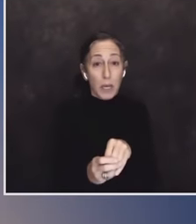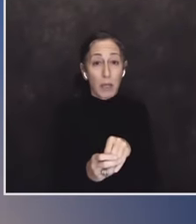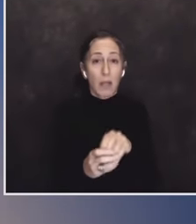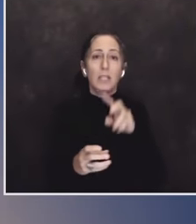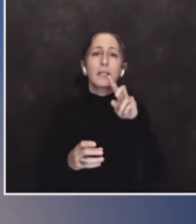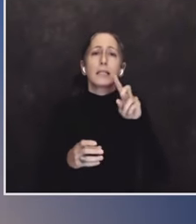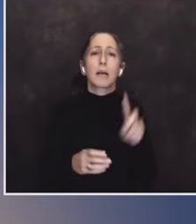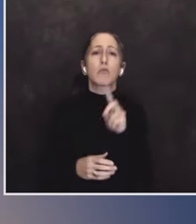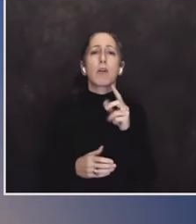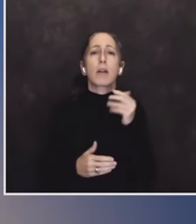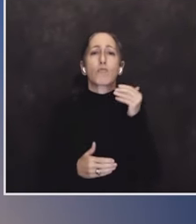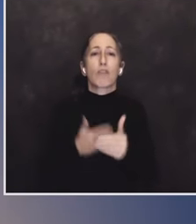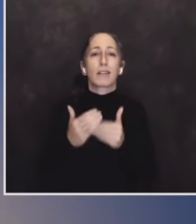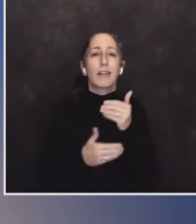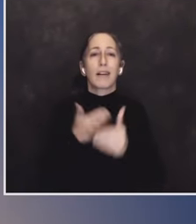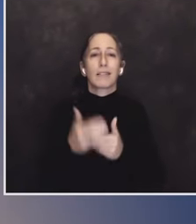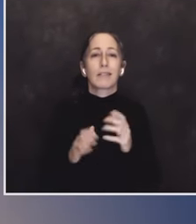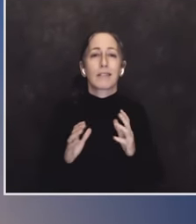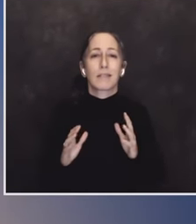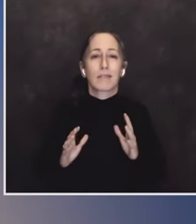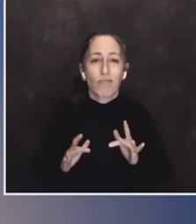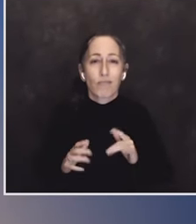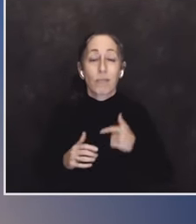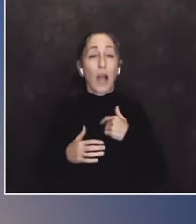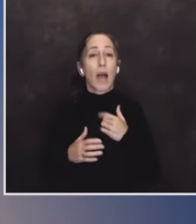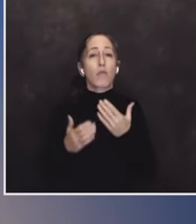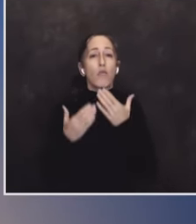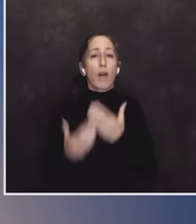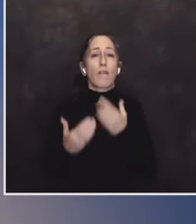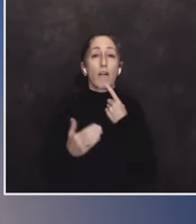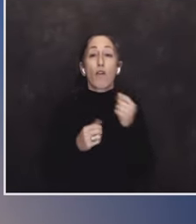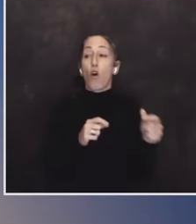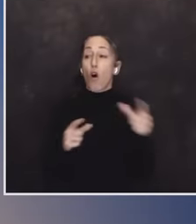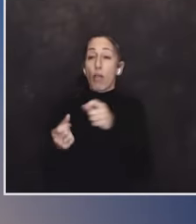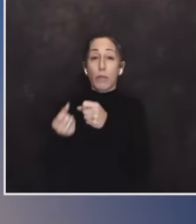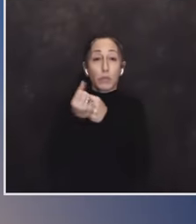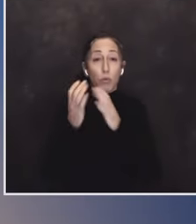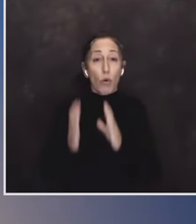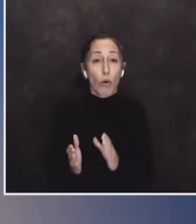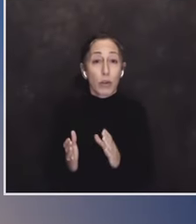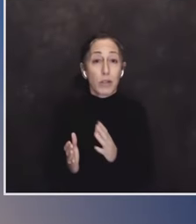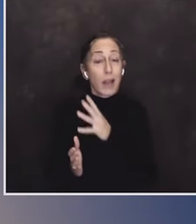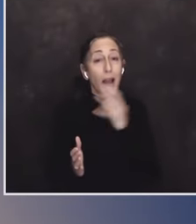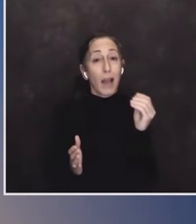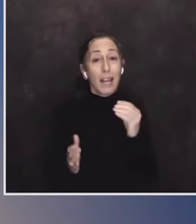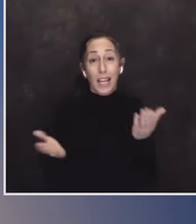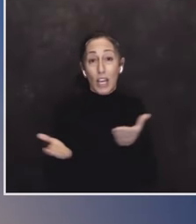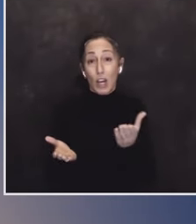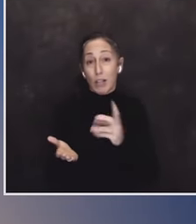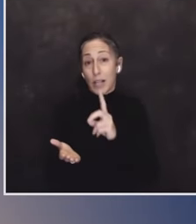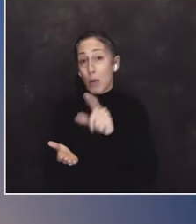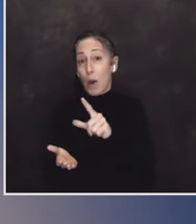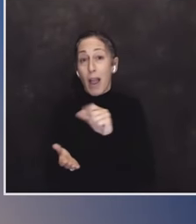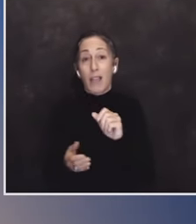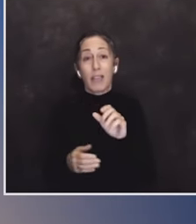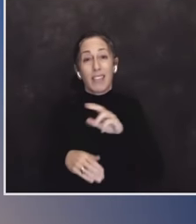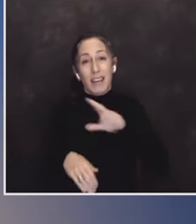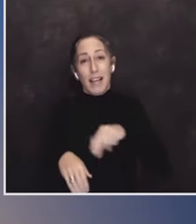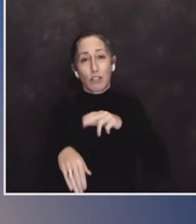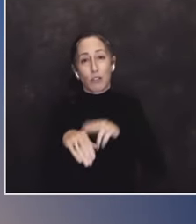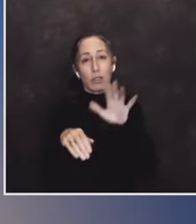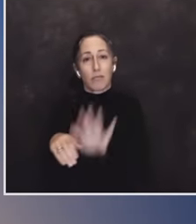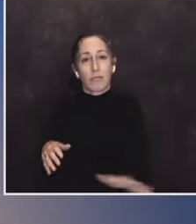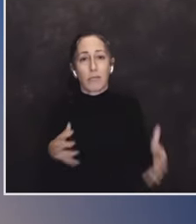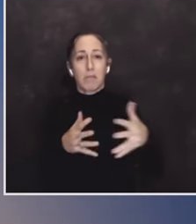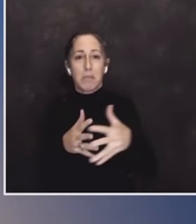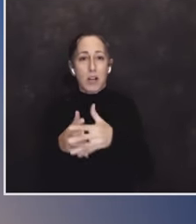And I'm grateful to all of my supporters here in Delaware and all across the nation. Thank you. Thank you. Thank you. And